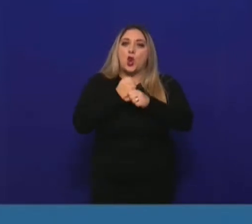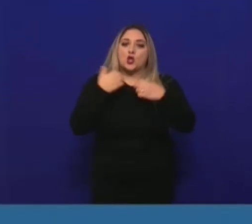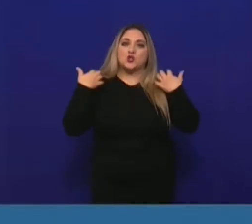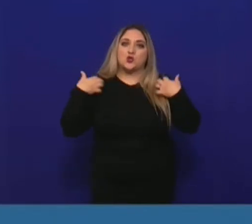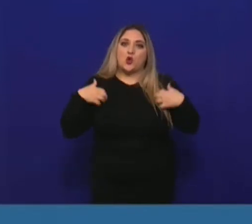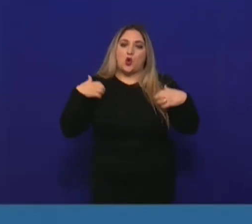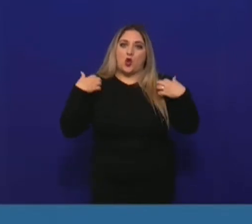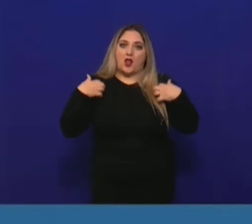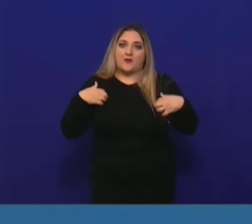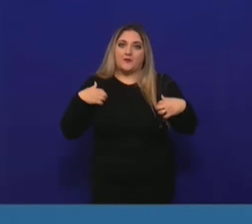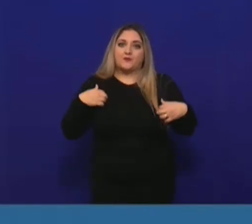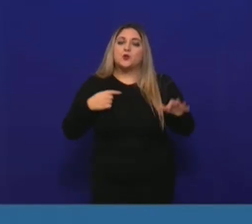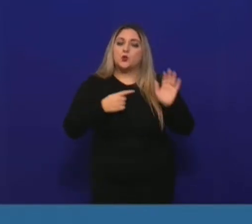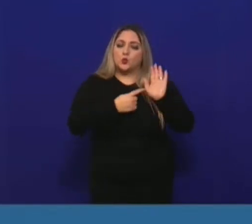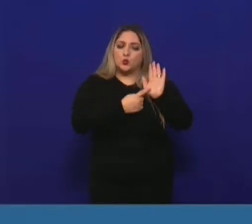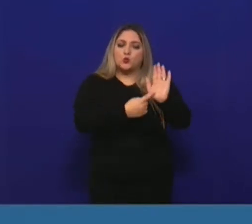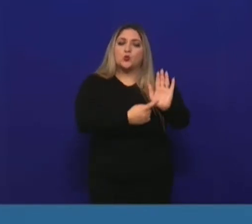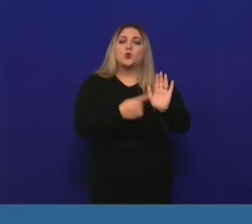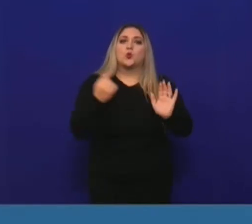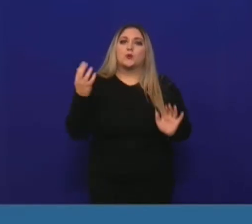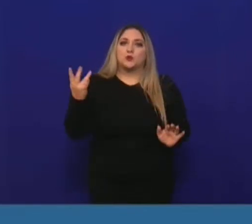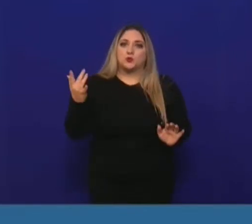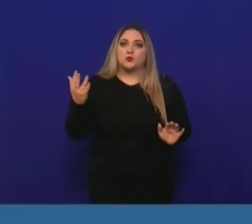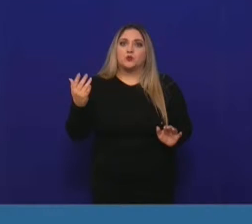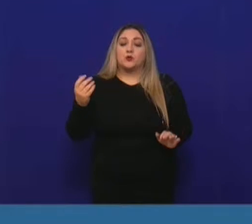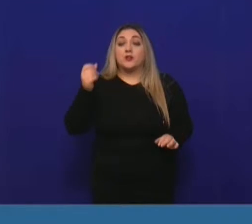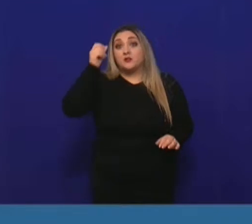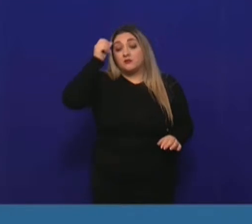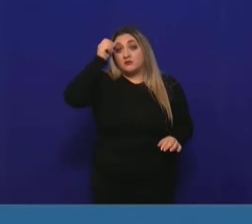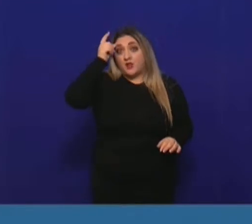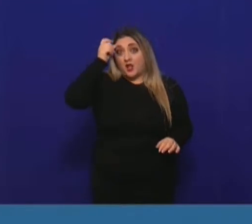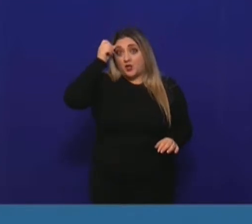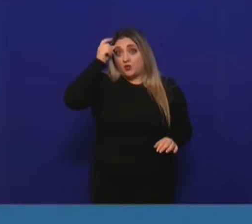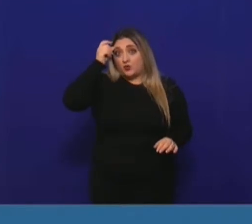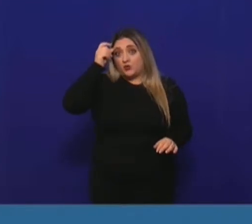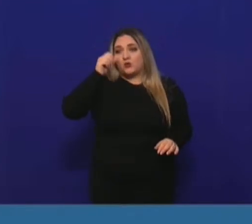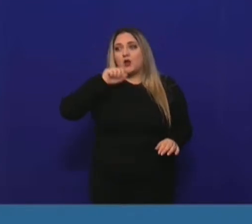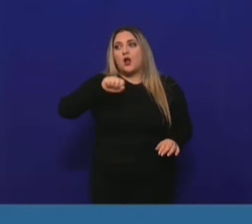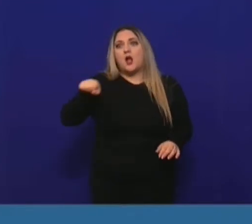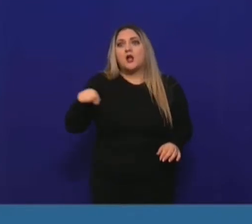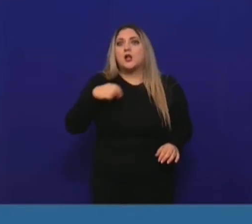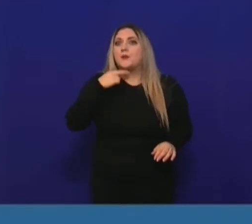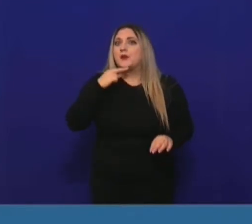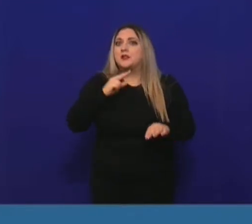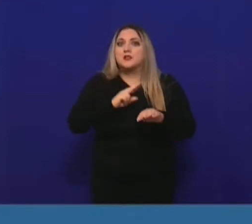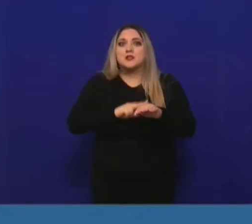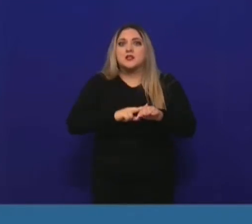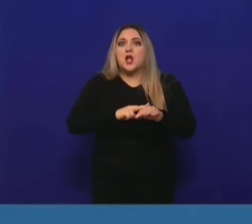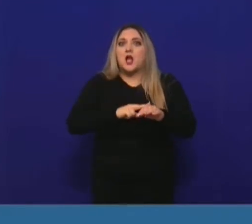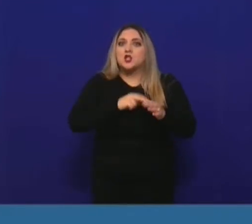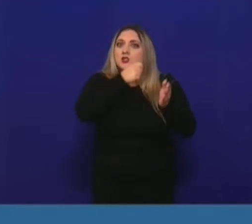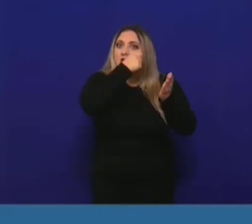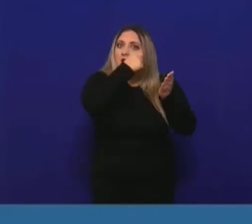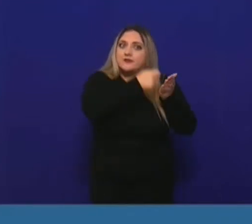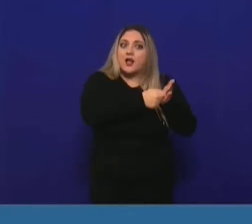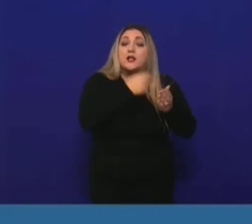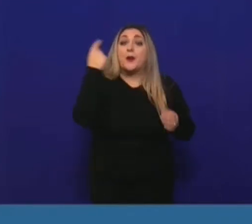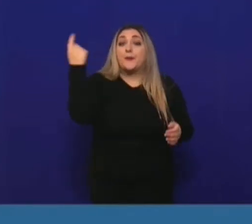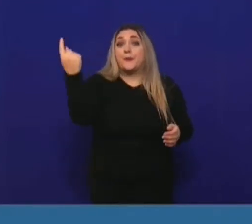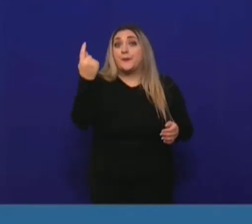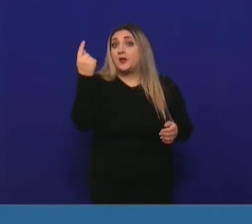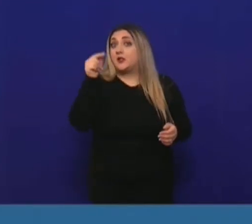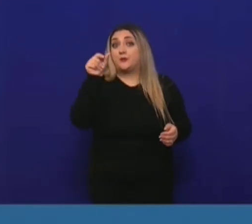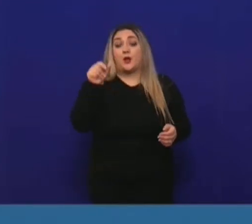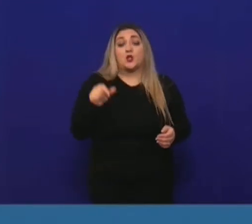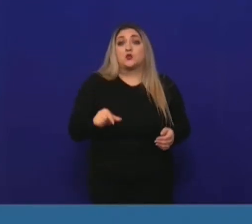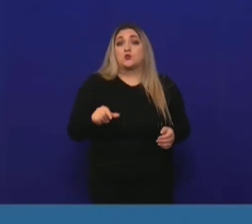inkun qegħdin nurruhom it-trends kif ikunu għaddejjin. Niftakru li aħna ma nistgħux naqsmu l-ebda dettalji tal-persuni u